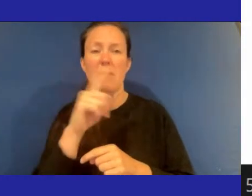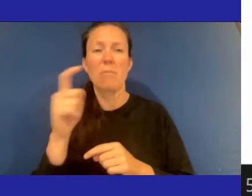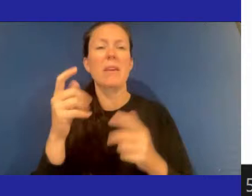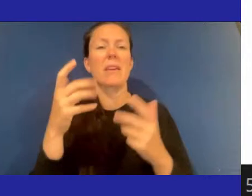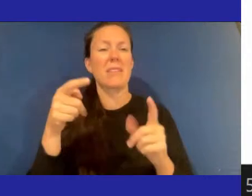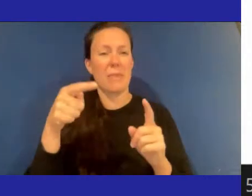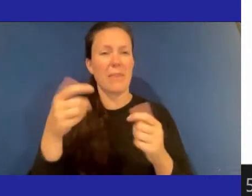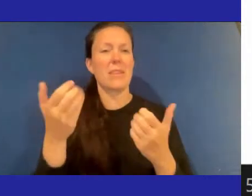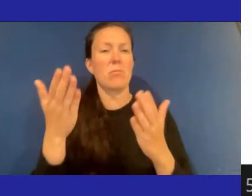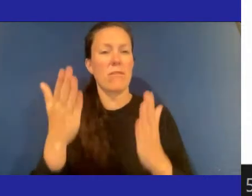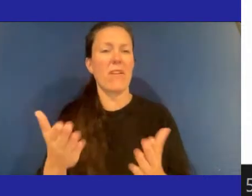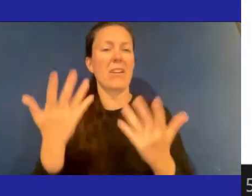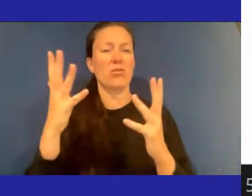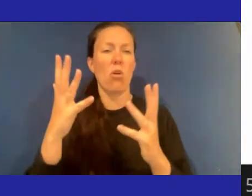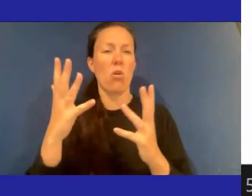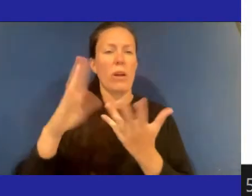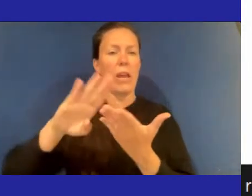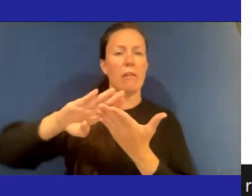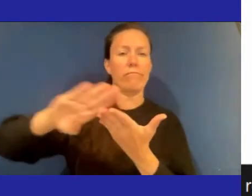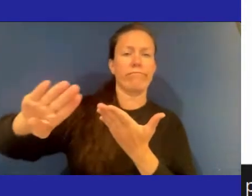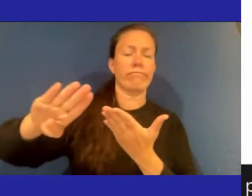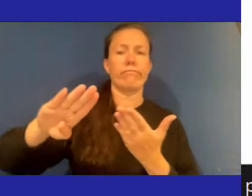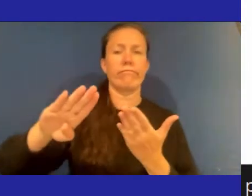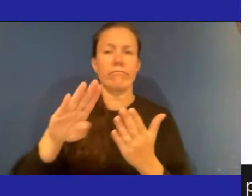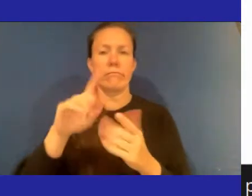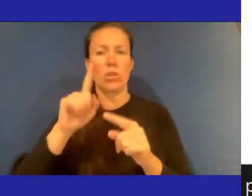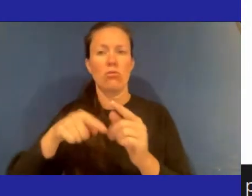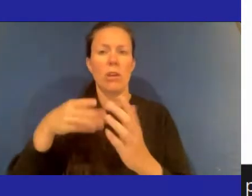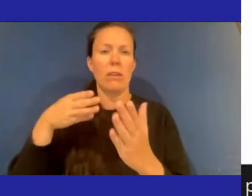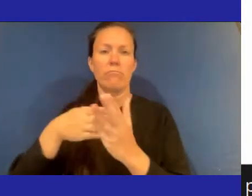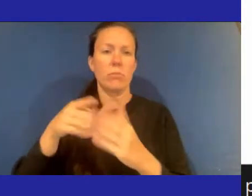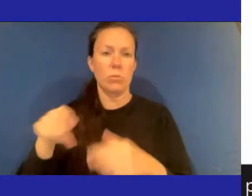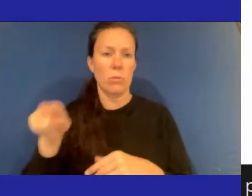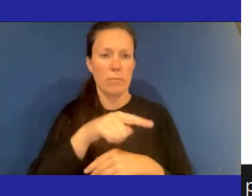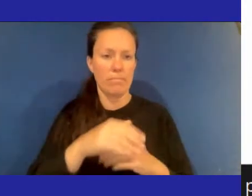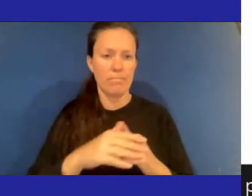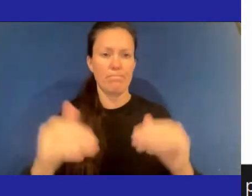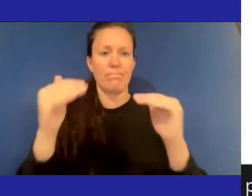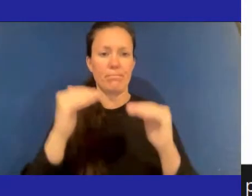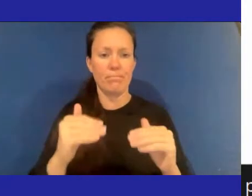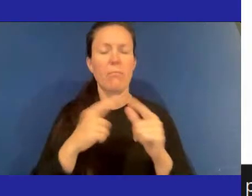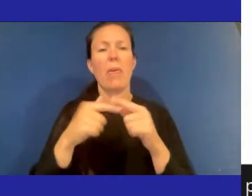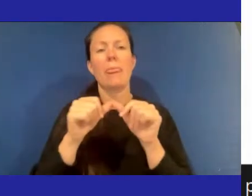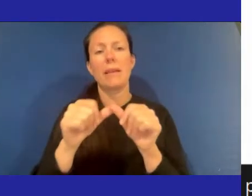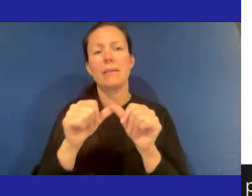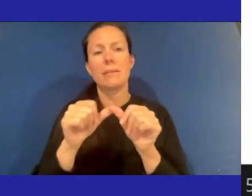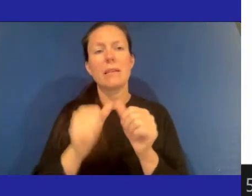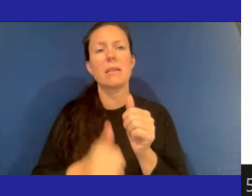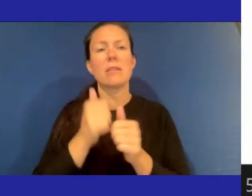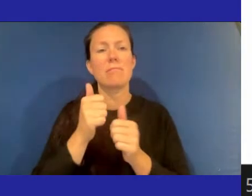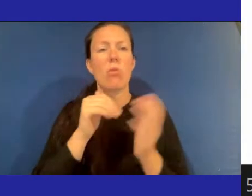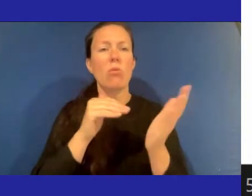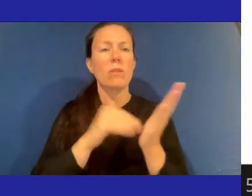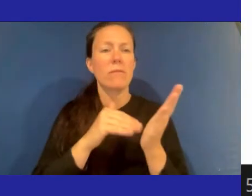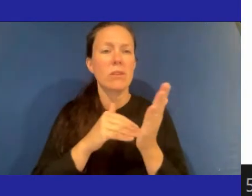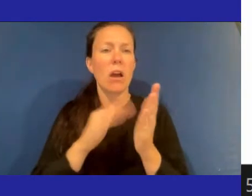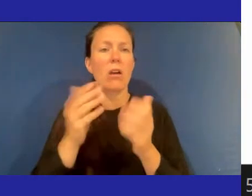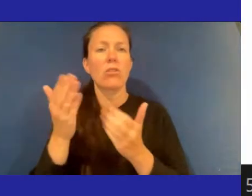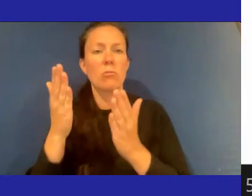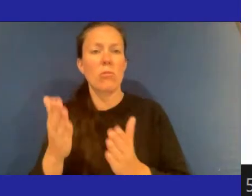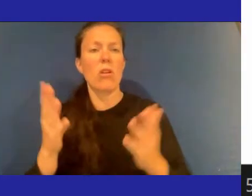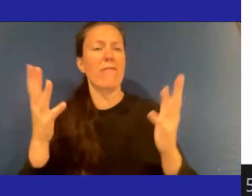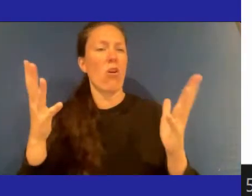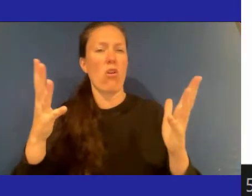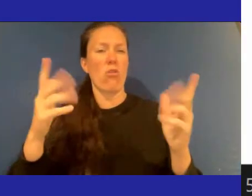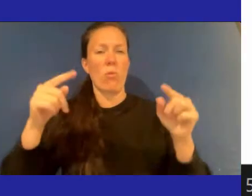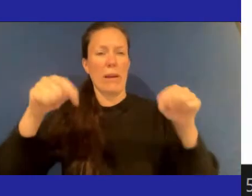providers. And we will make sure that we have consistency. Most of these providers are our existing providers, and